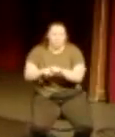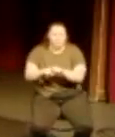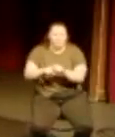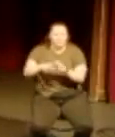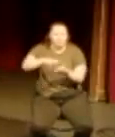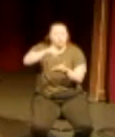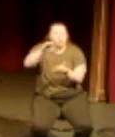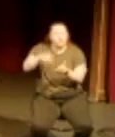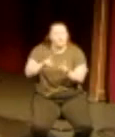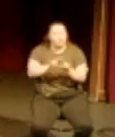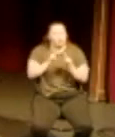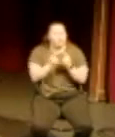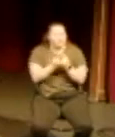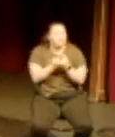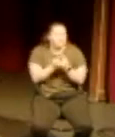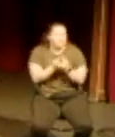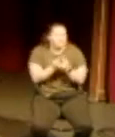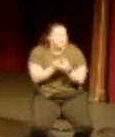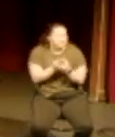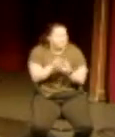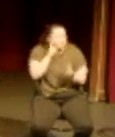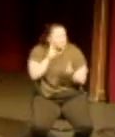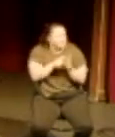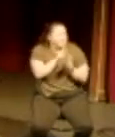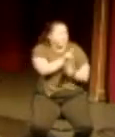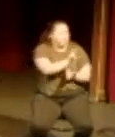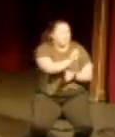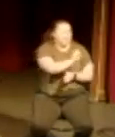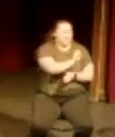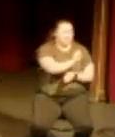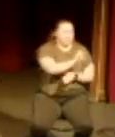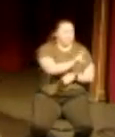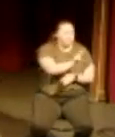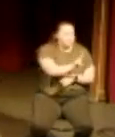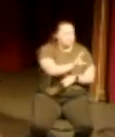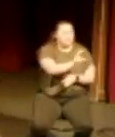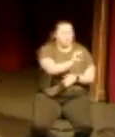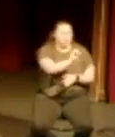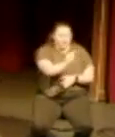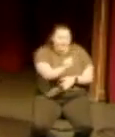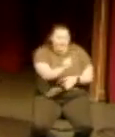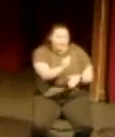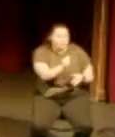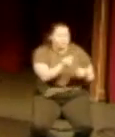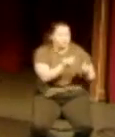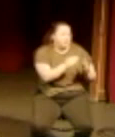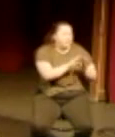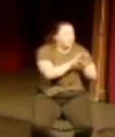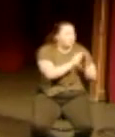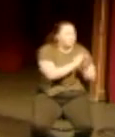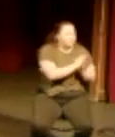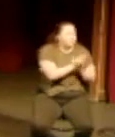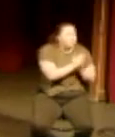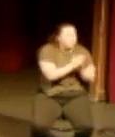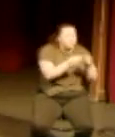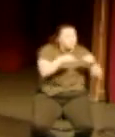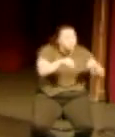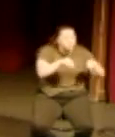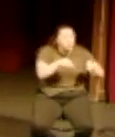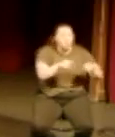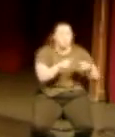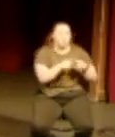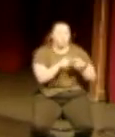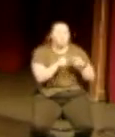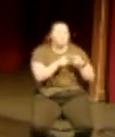union, much like you'd find at UCLA or something like that, where there's a bookstore, food service, and then student services wrapped